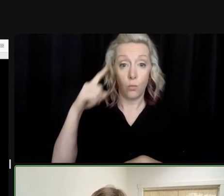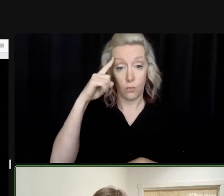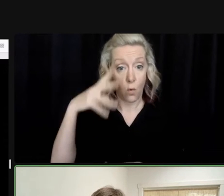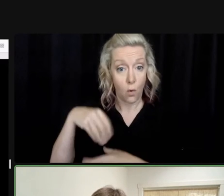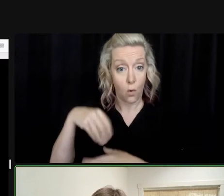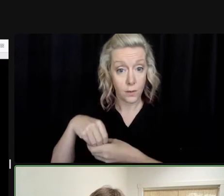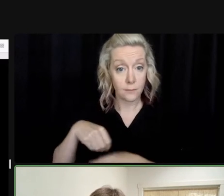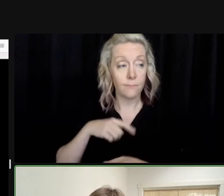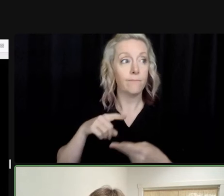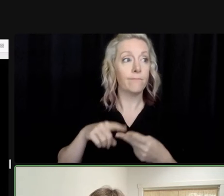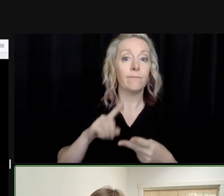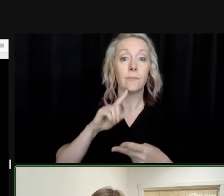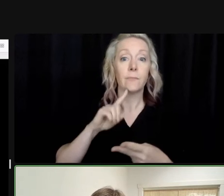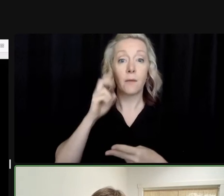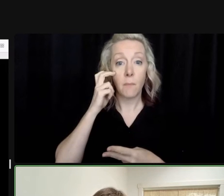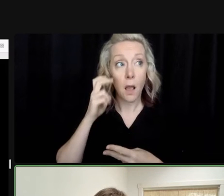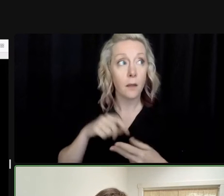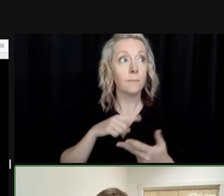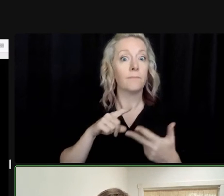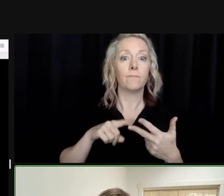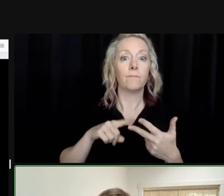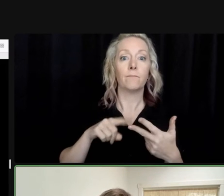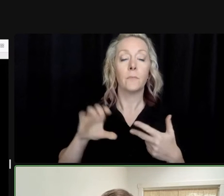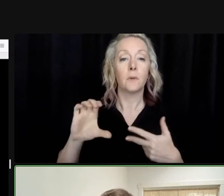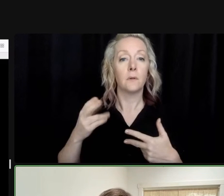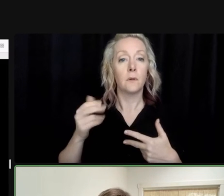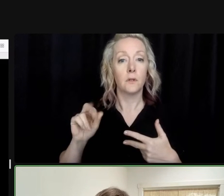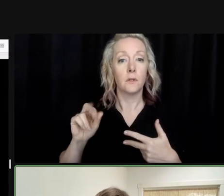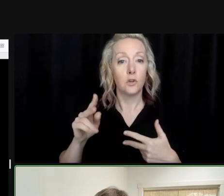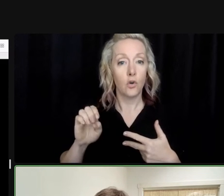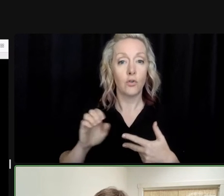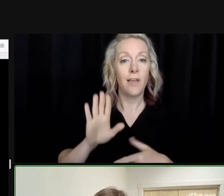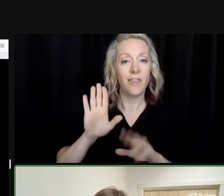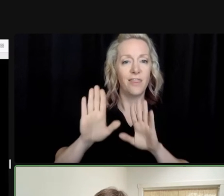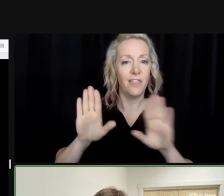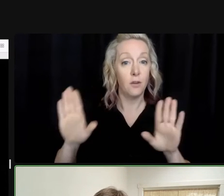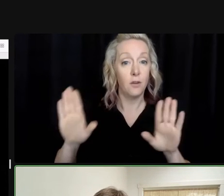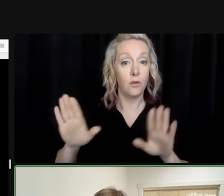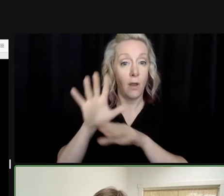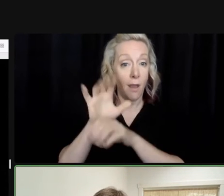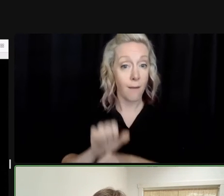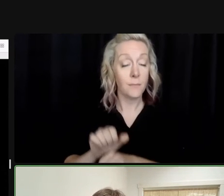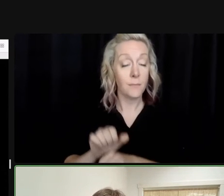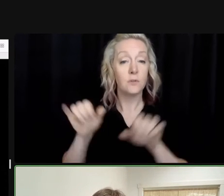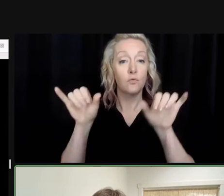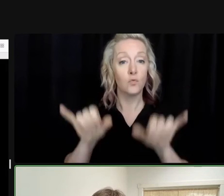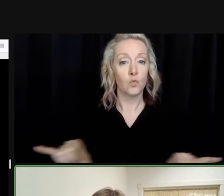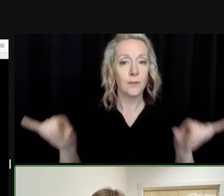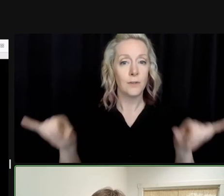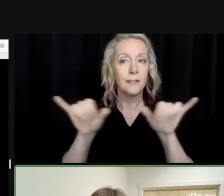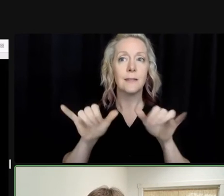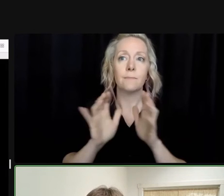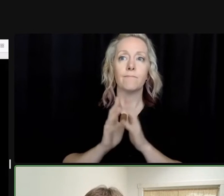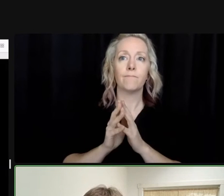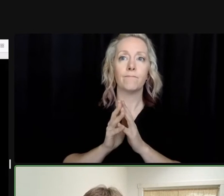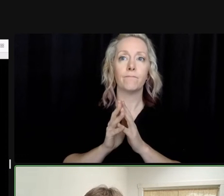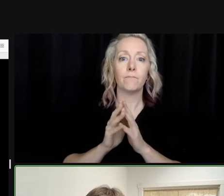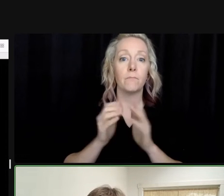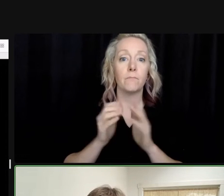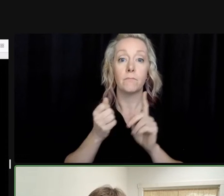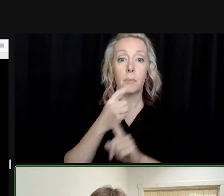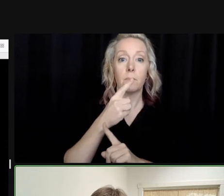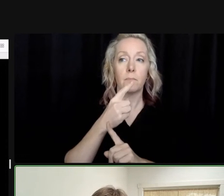syndrome or people who are deaf blind that have habits and routines that they do that are not expected